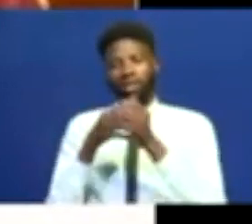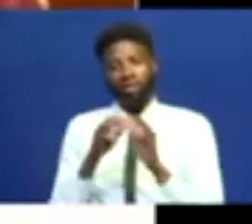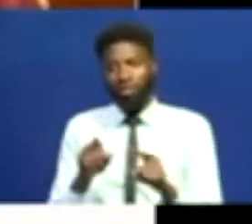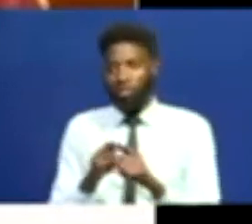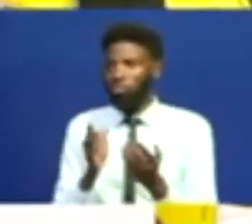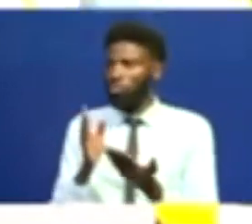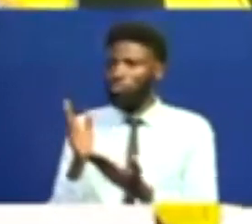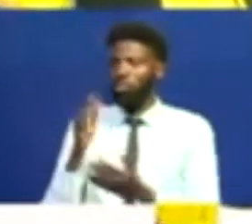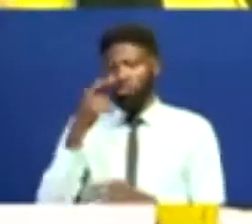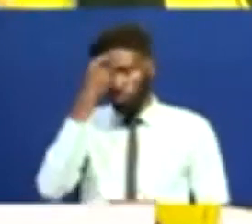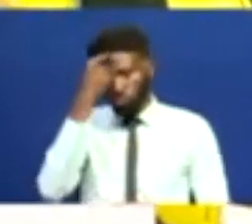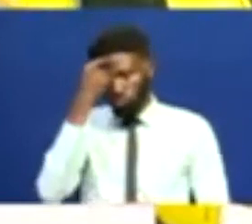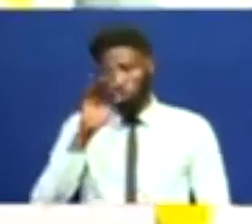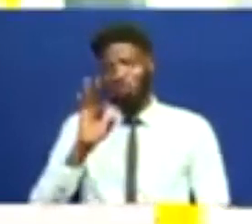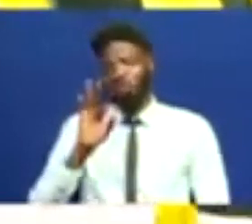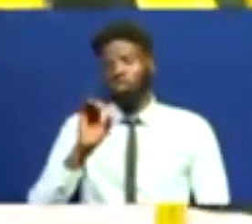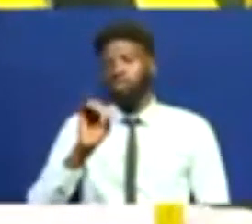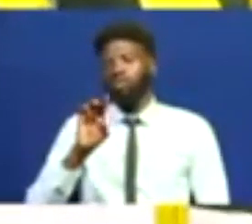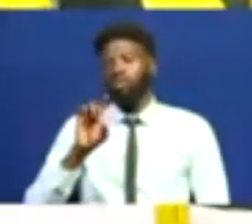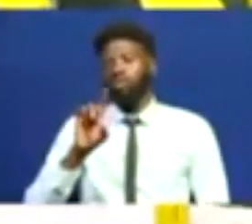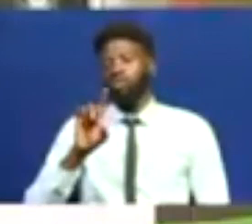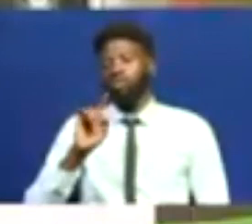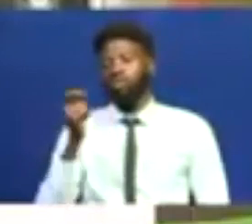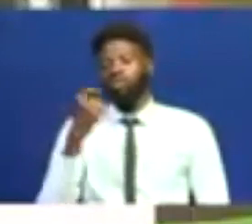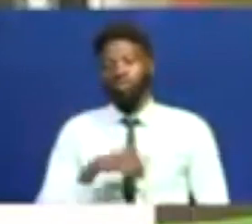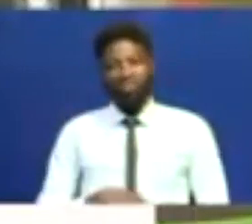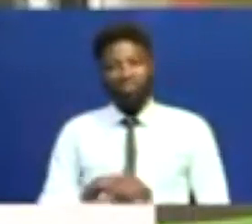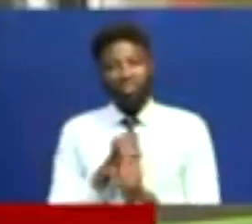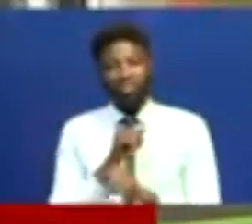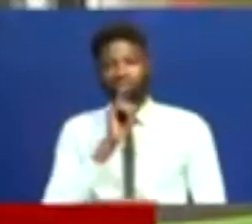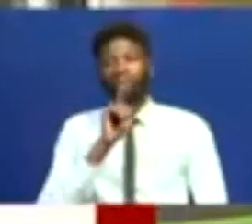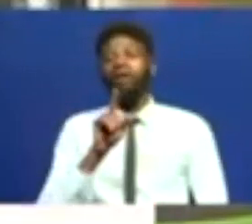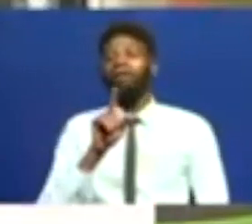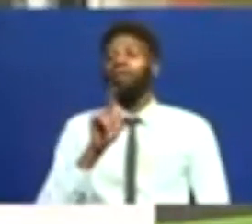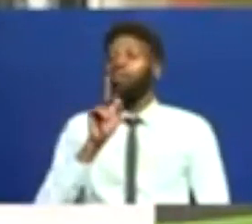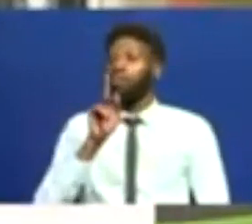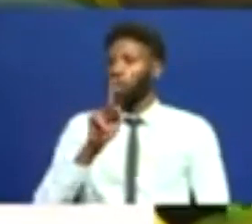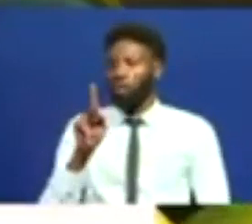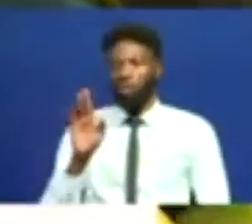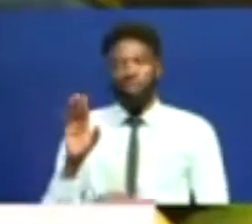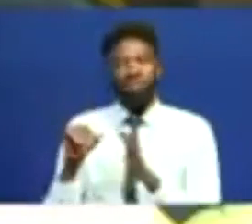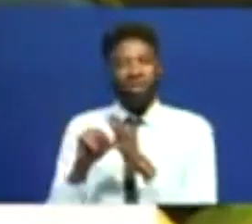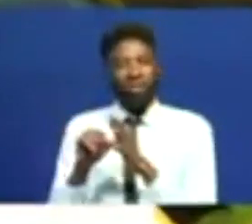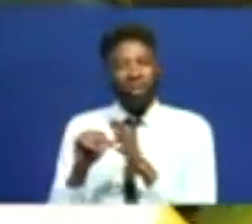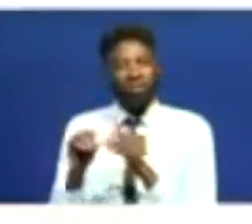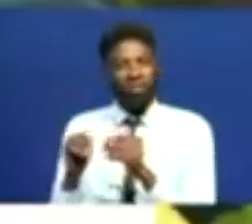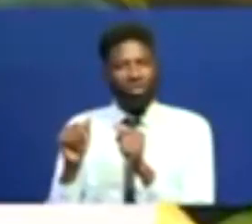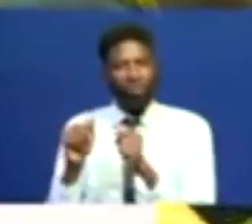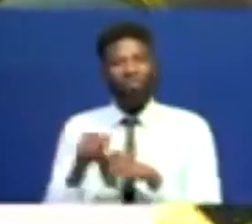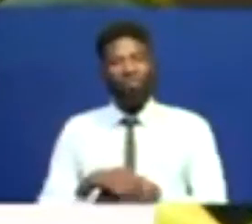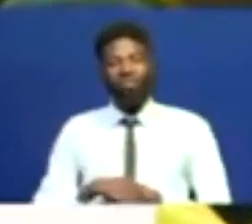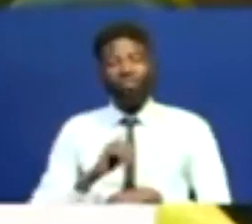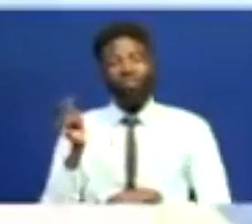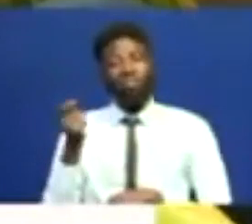party leader. In a bid to end the tensions existing in the coalition, President William Ruto says UDA party will not